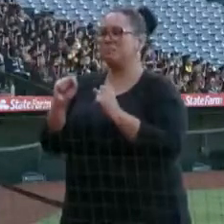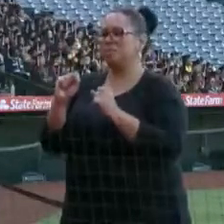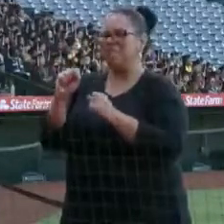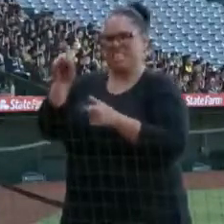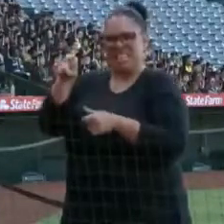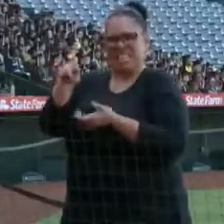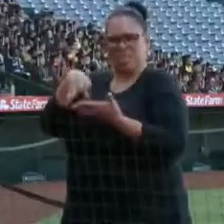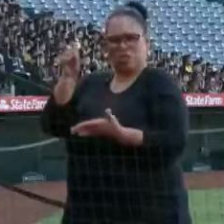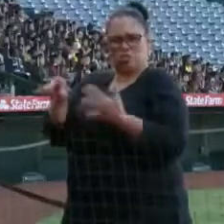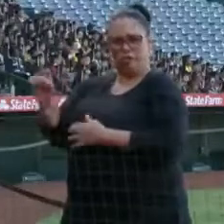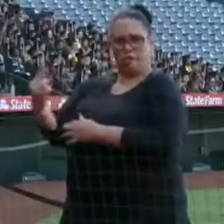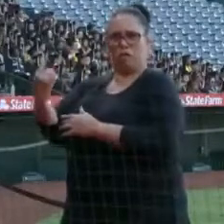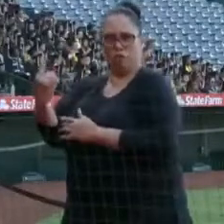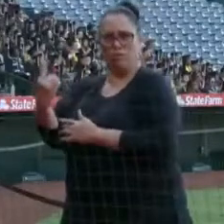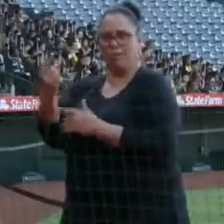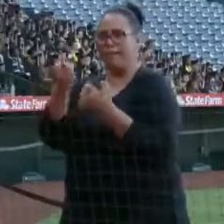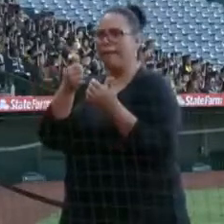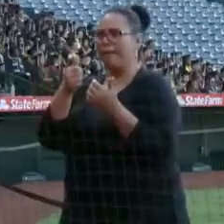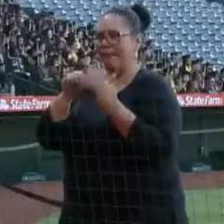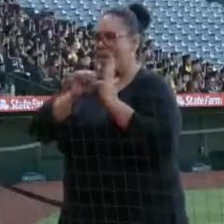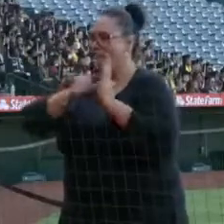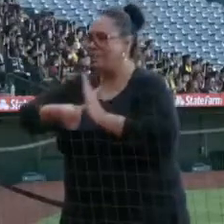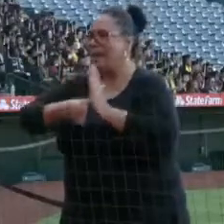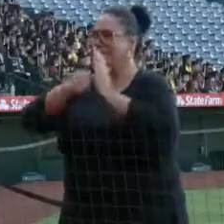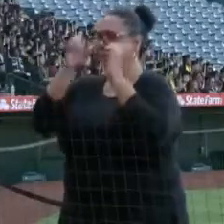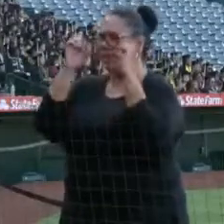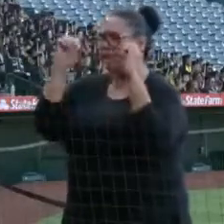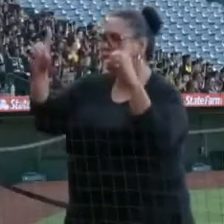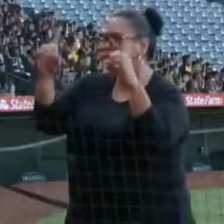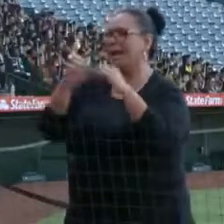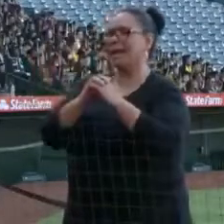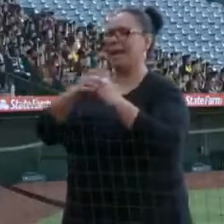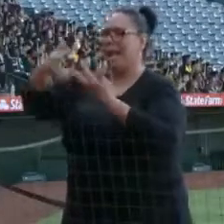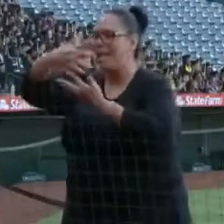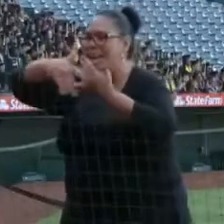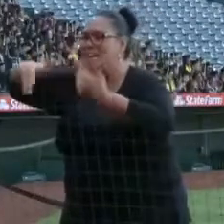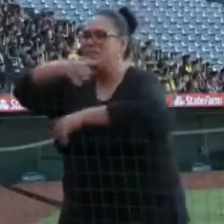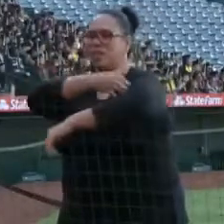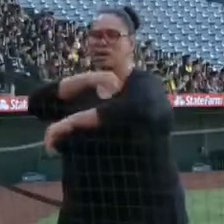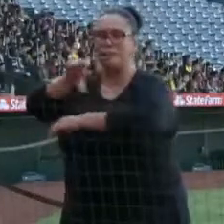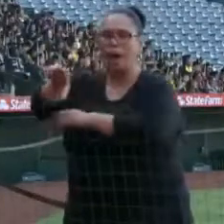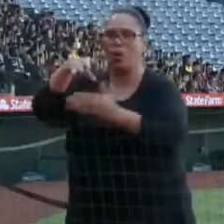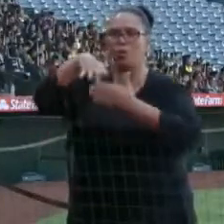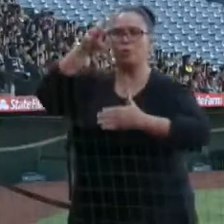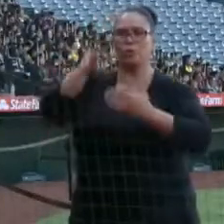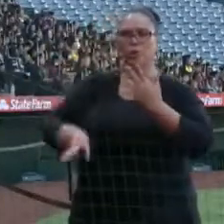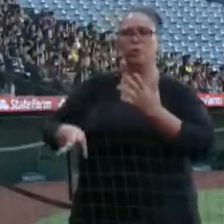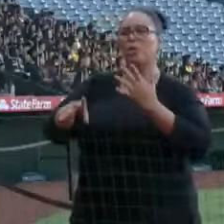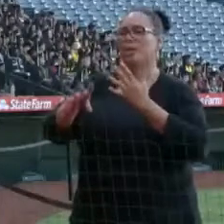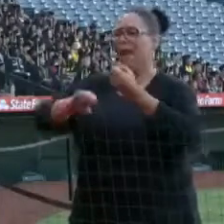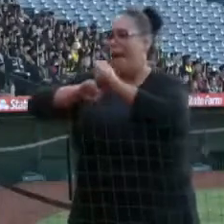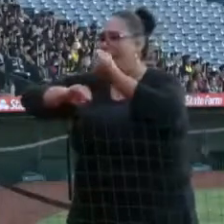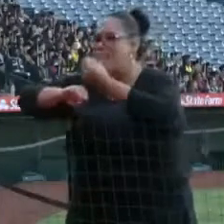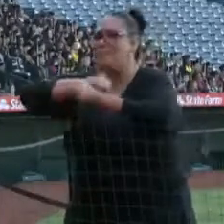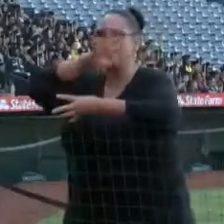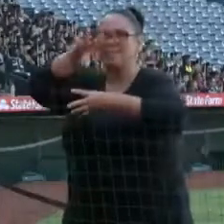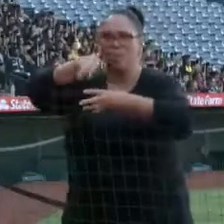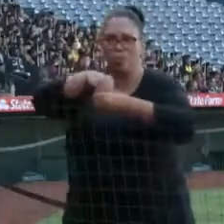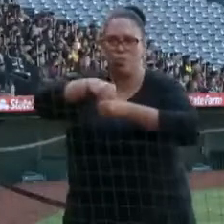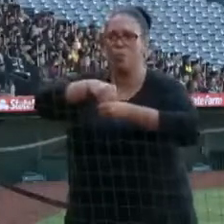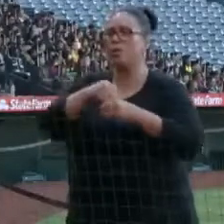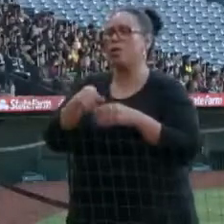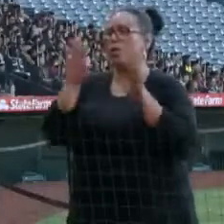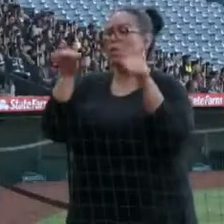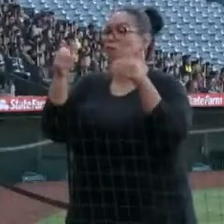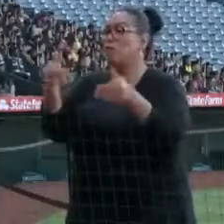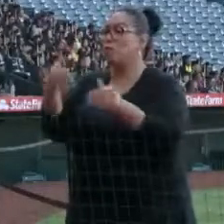first, emphasizing educating, engaging, and empowering students through advocacy and inclusion,